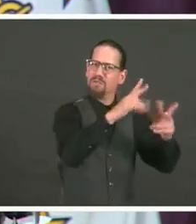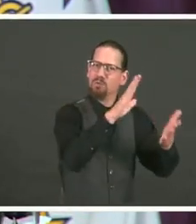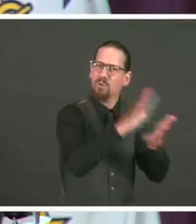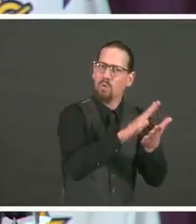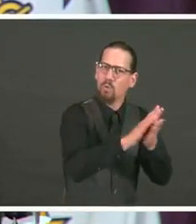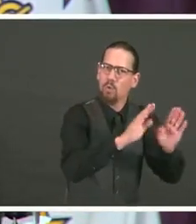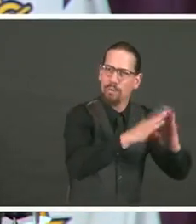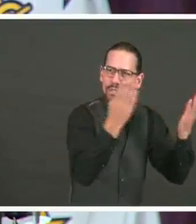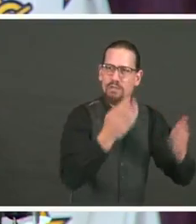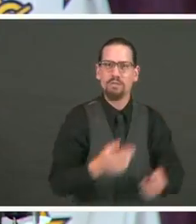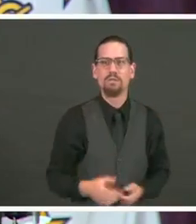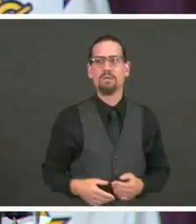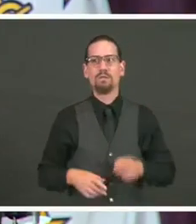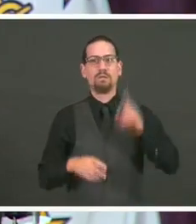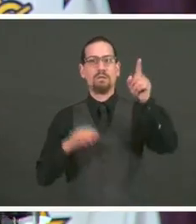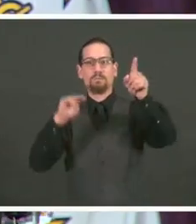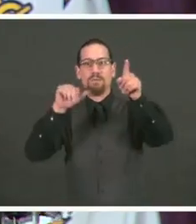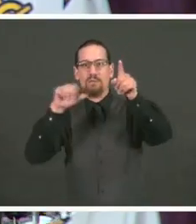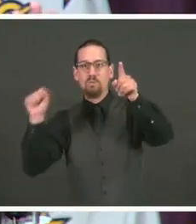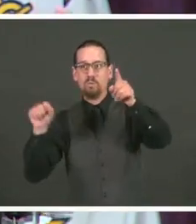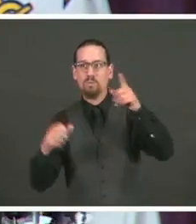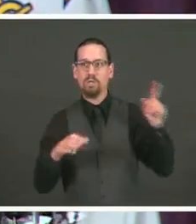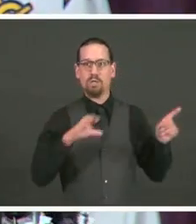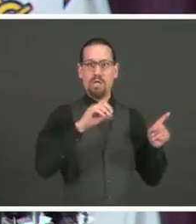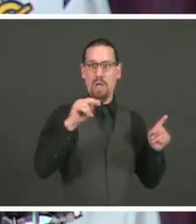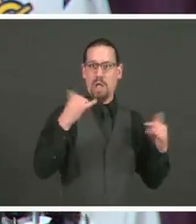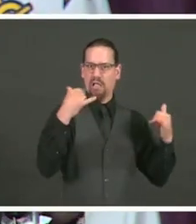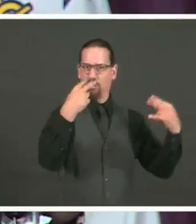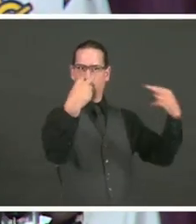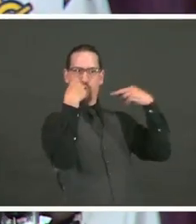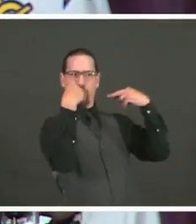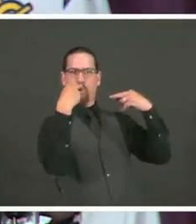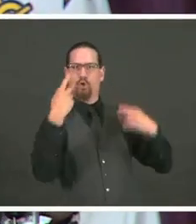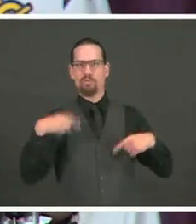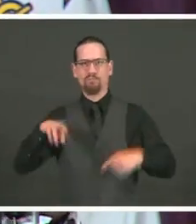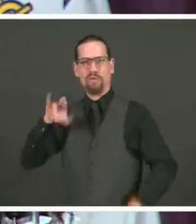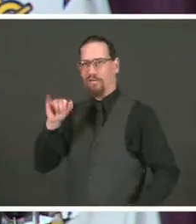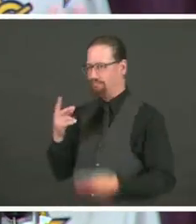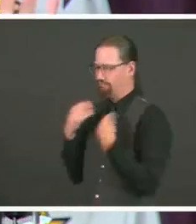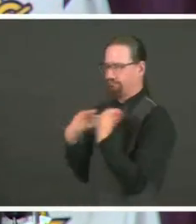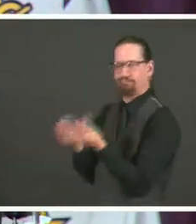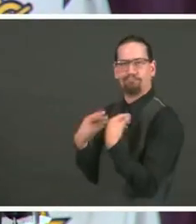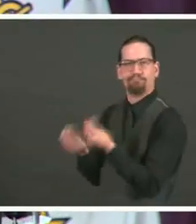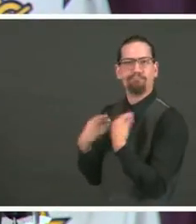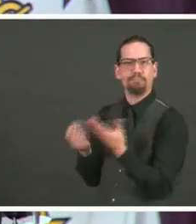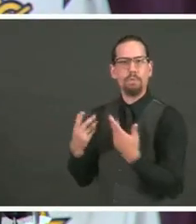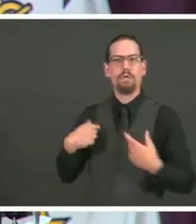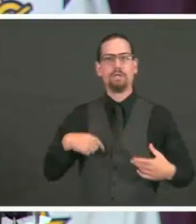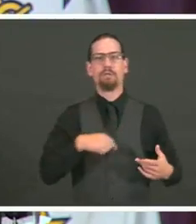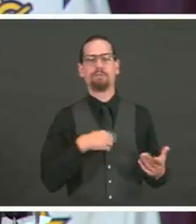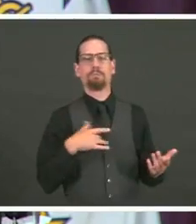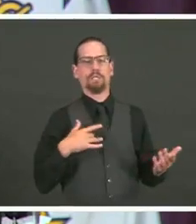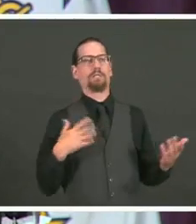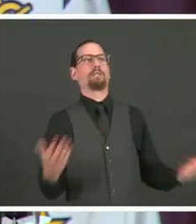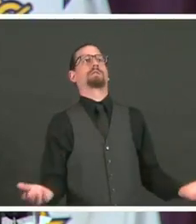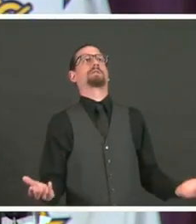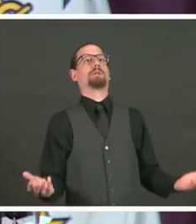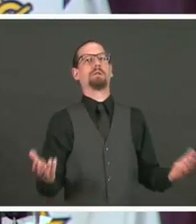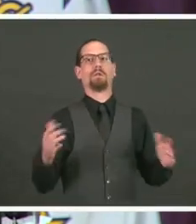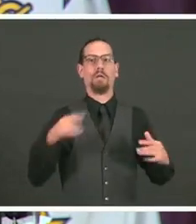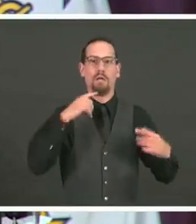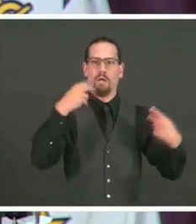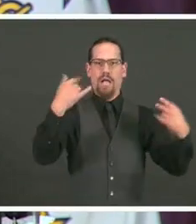Connecticut, New York, and New Jersey say, Rhode Island, you better clamp down a little bit. So starting Friday, 11 o'clock,